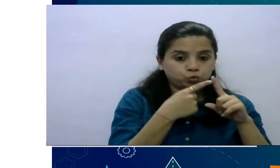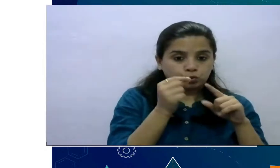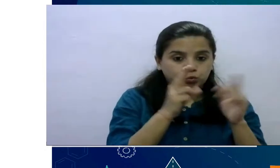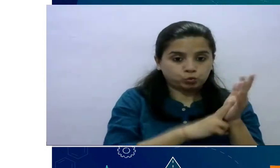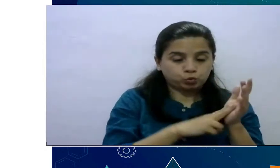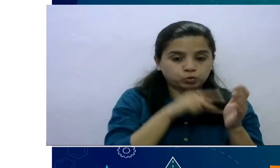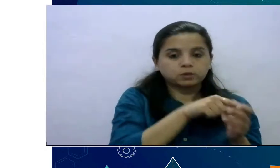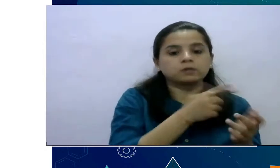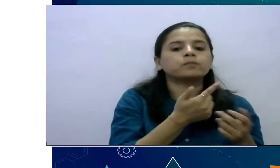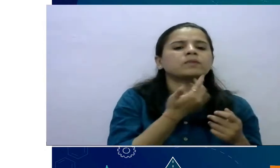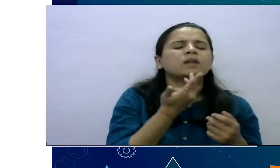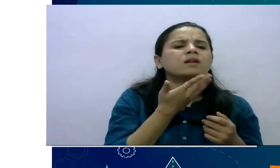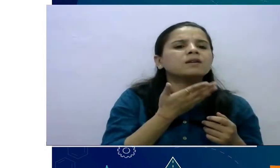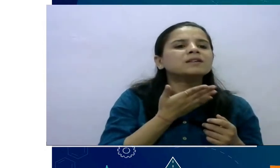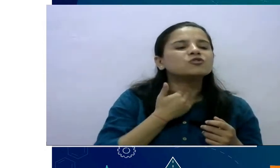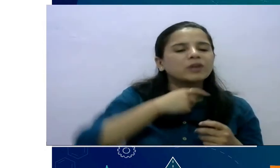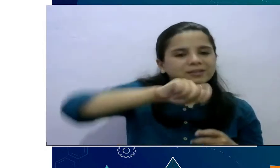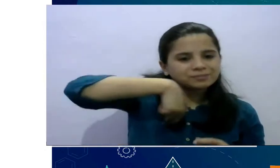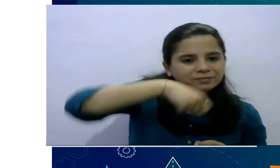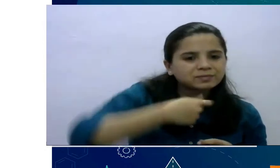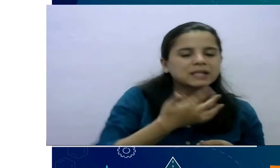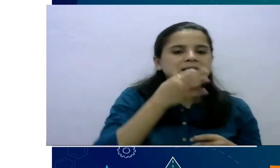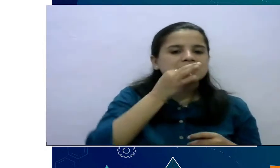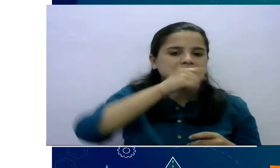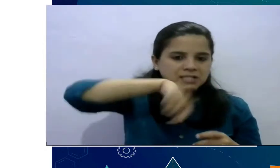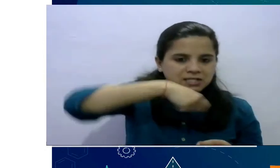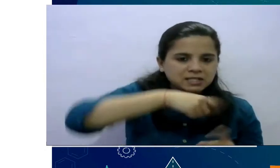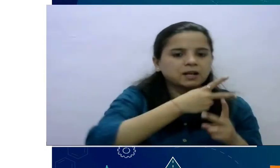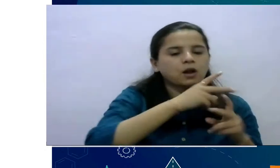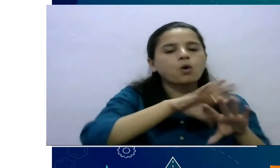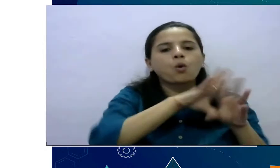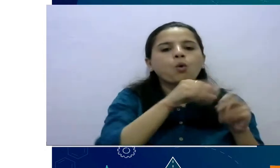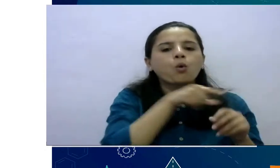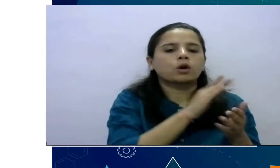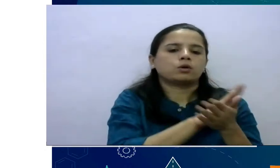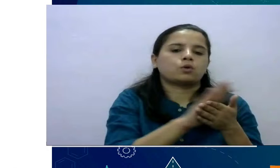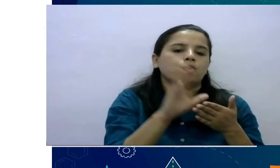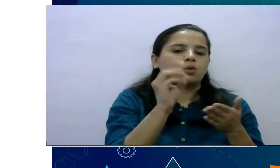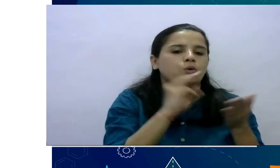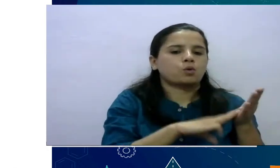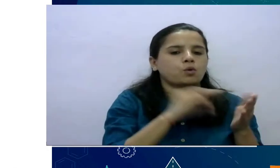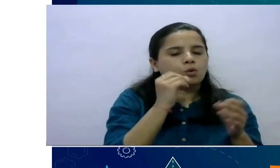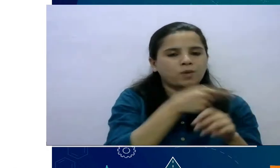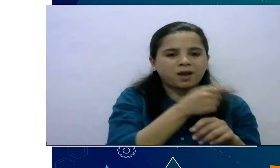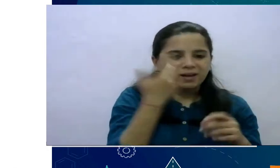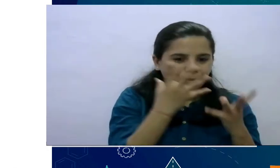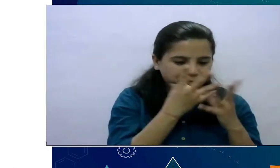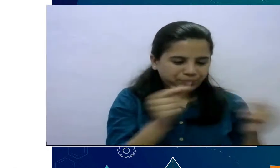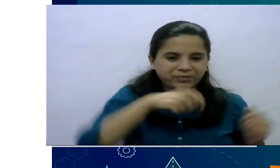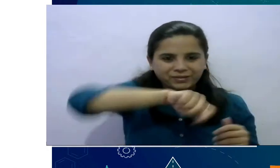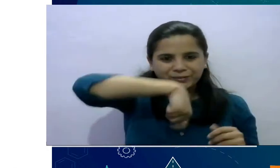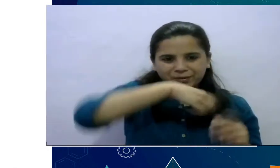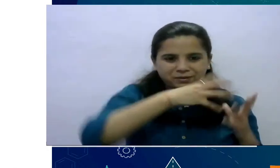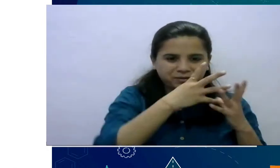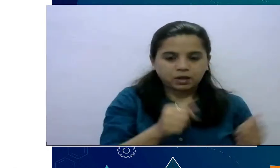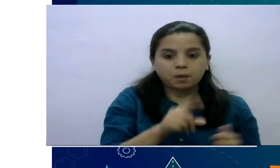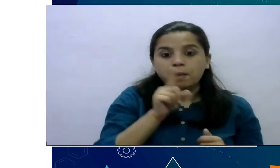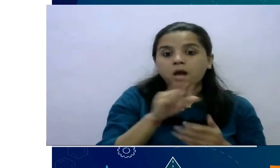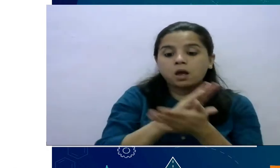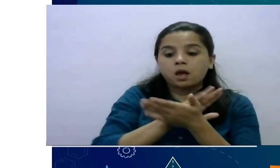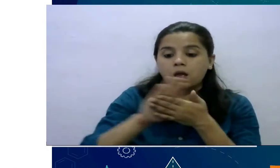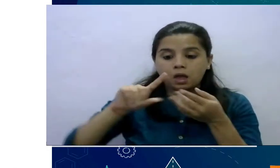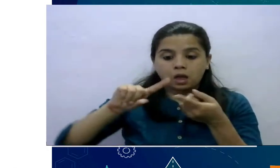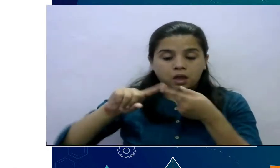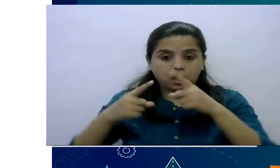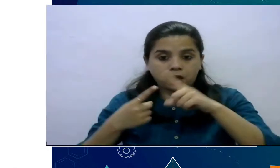Salt solution, sugar solution, all these solutions are examples of homogeneous mixture. But heterogeneous mixture,